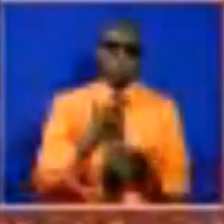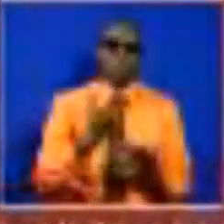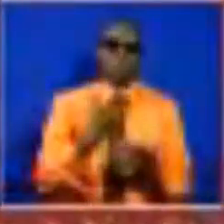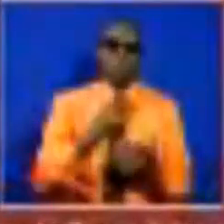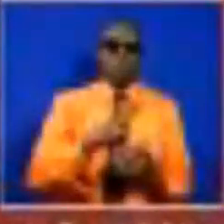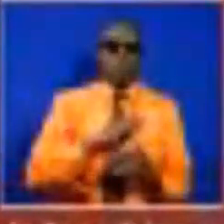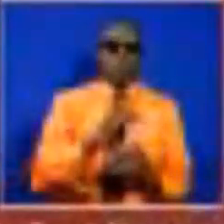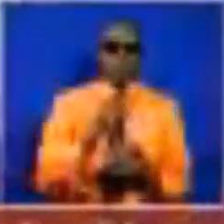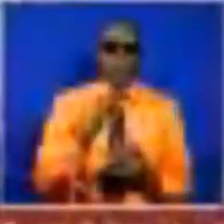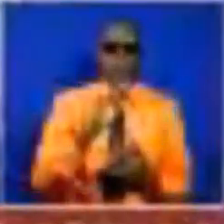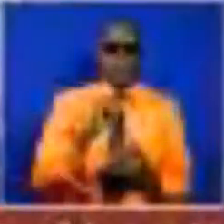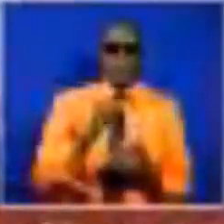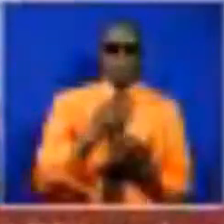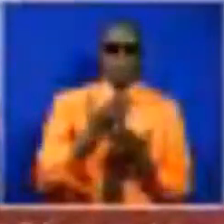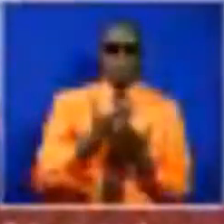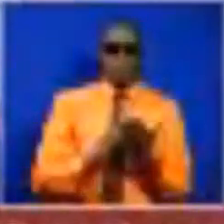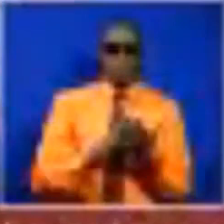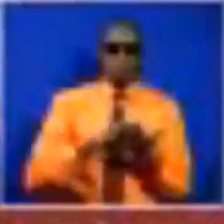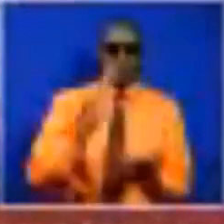more.